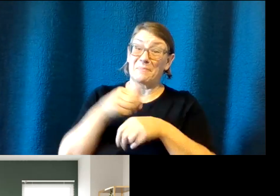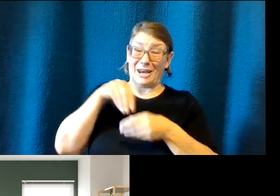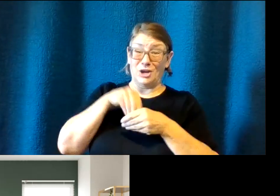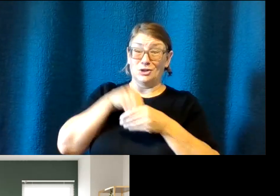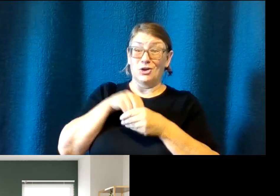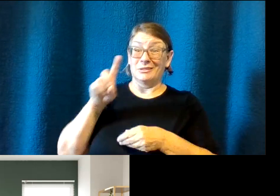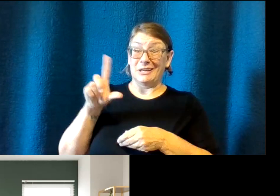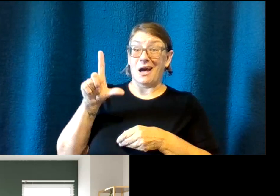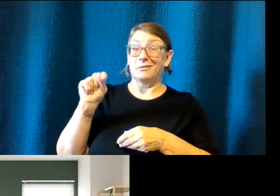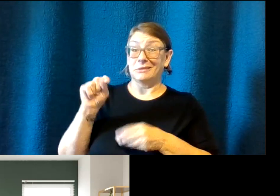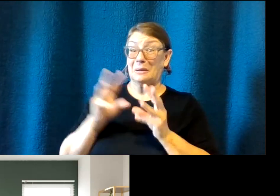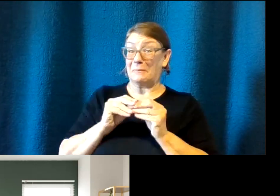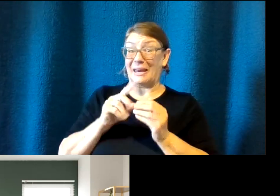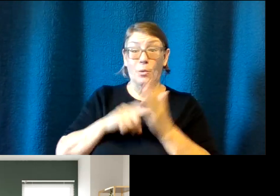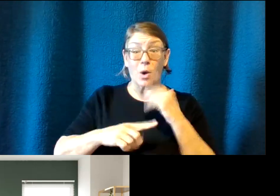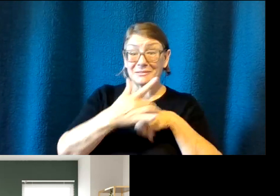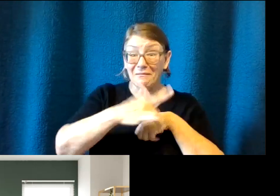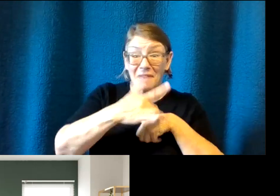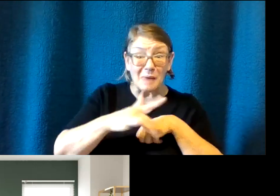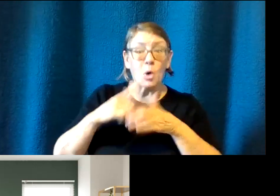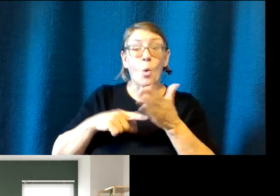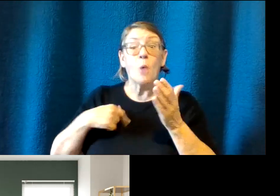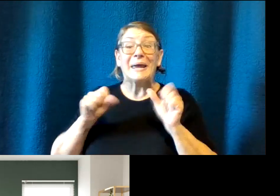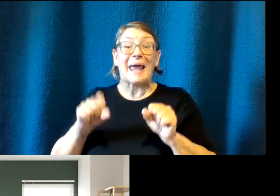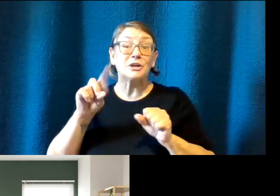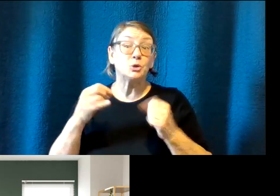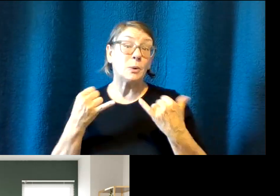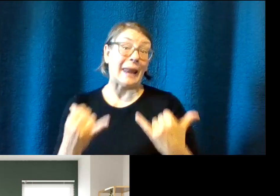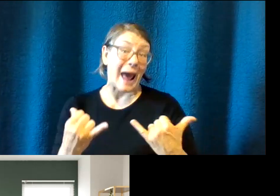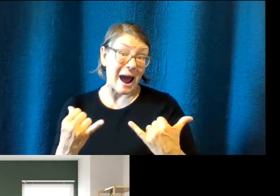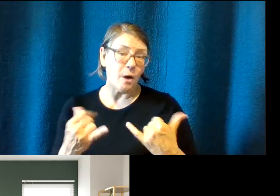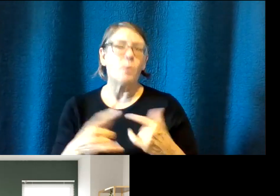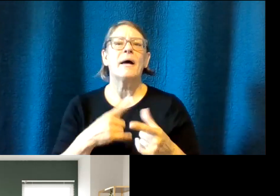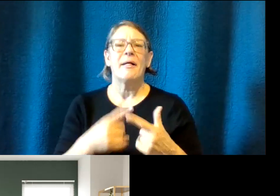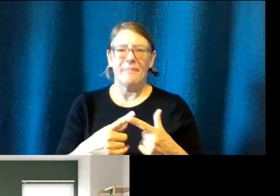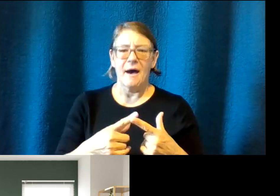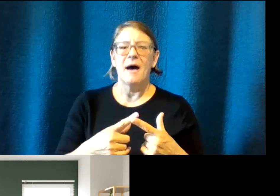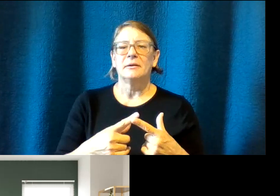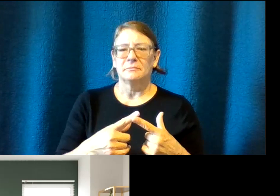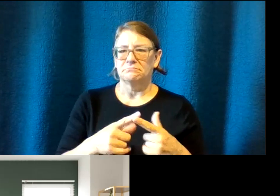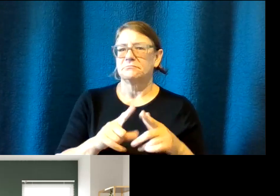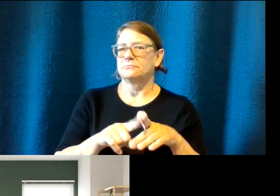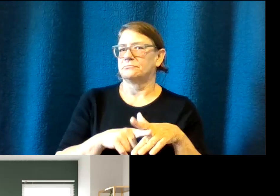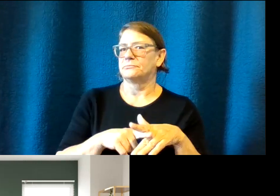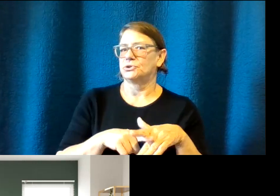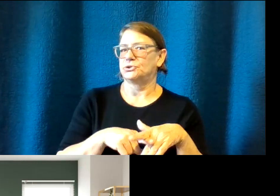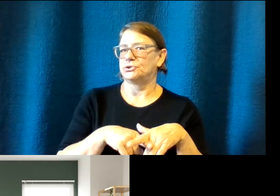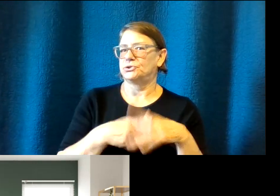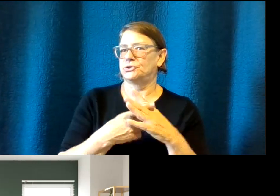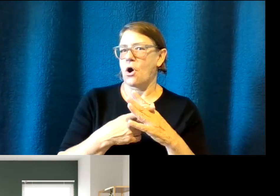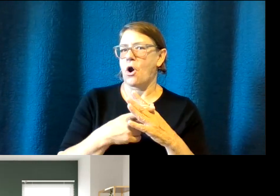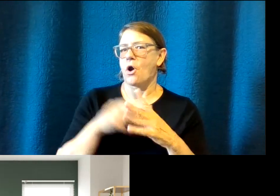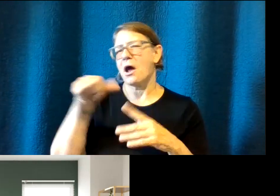what is available, what we can do now, and then absolutely get an offline meeting together with